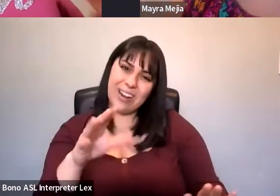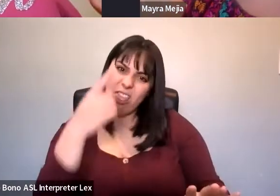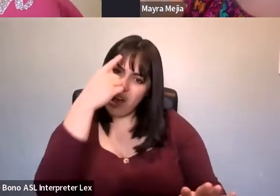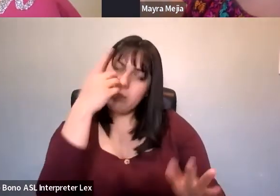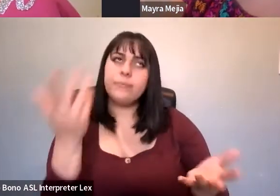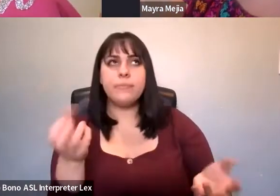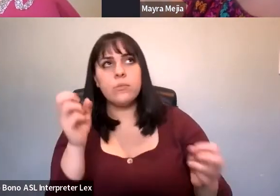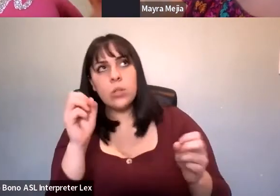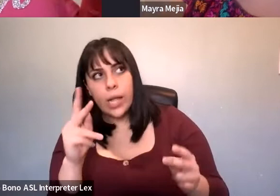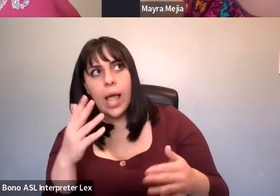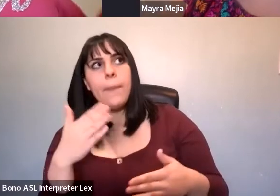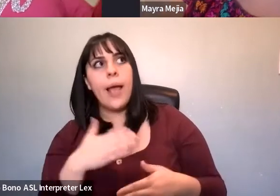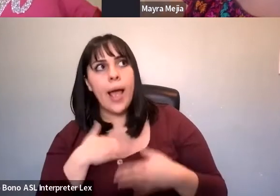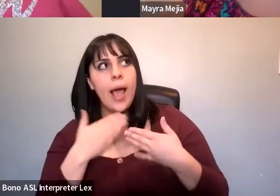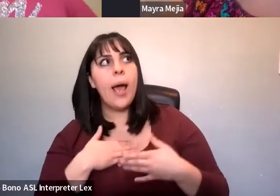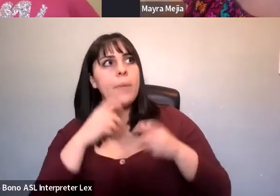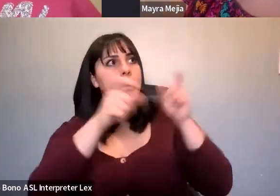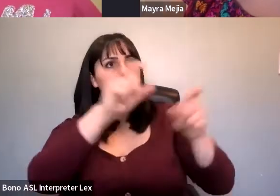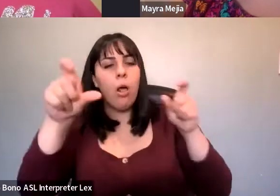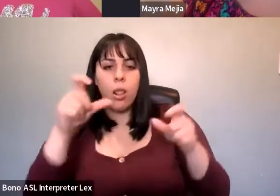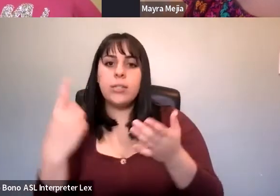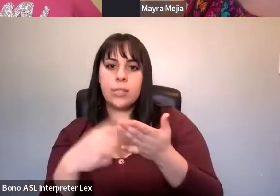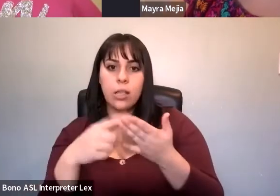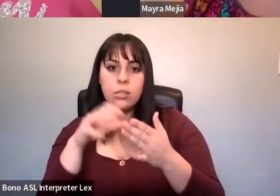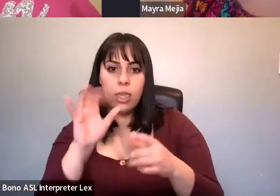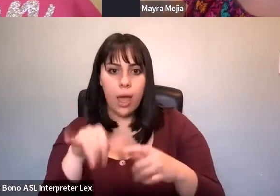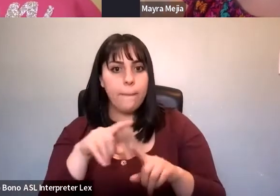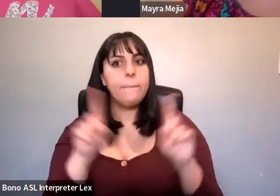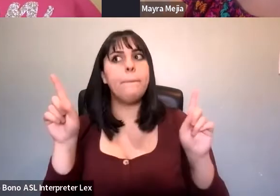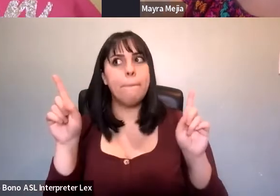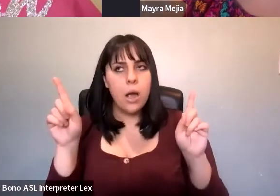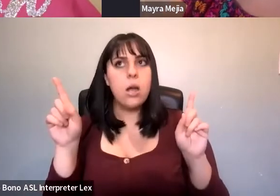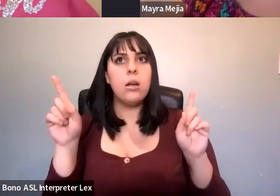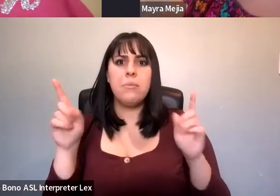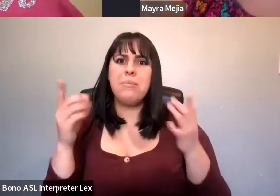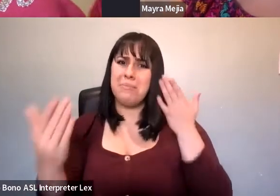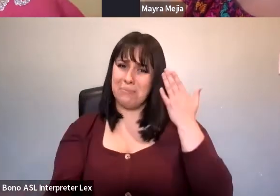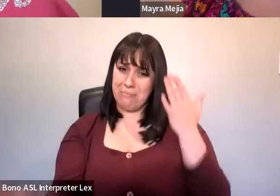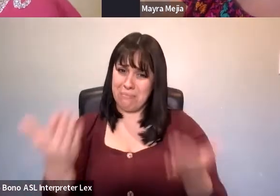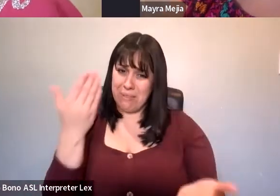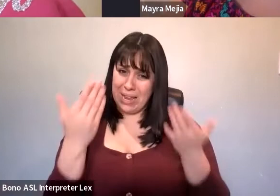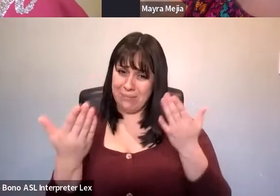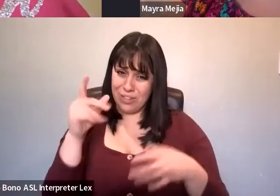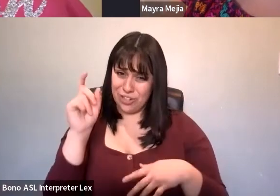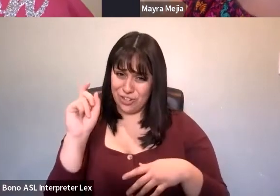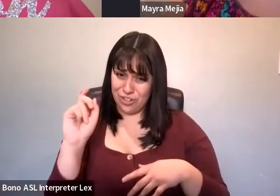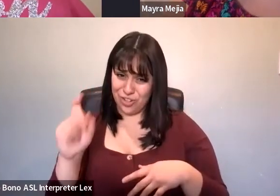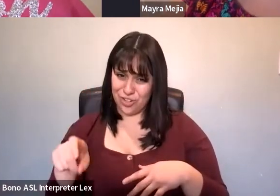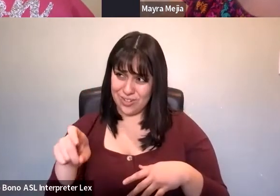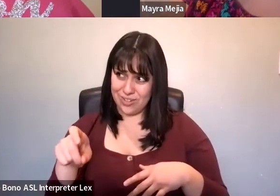why not talk about the women who go to work every day, who wear suits, or the moms,